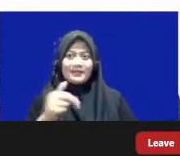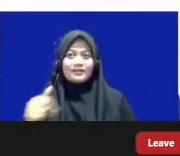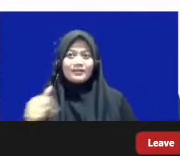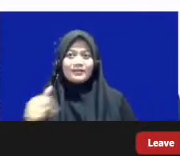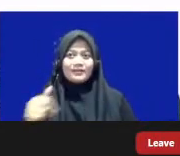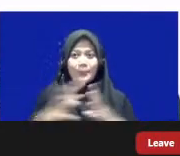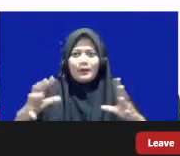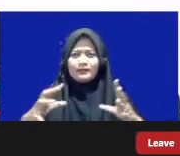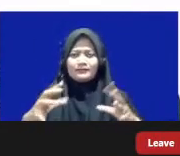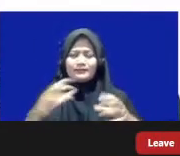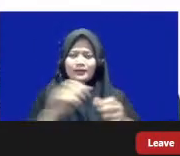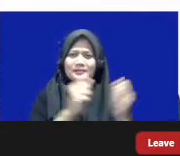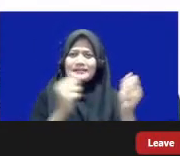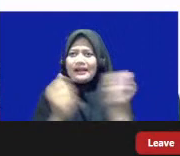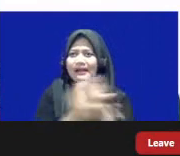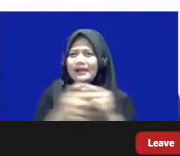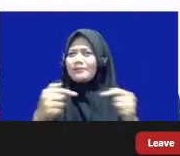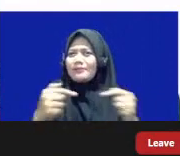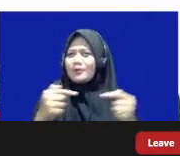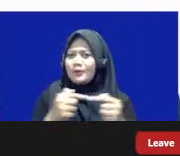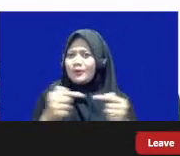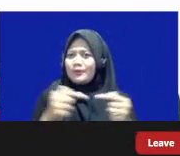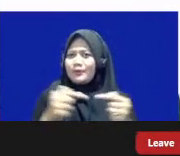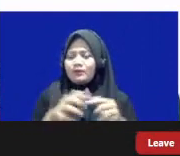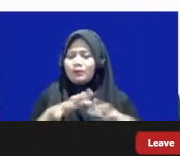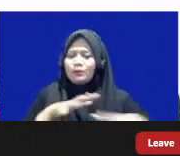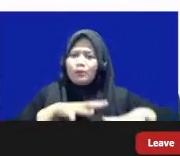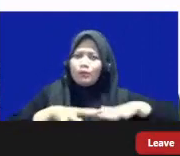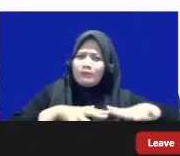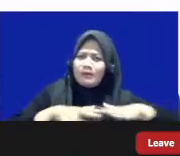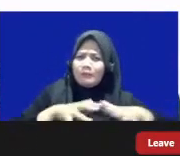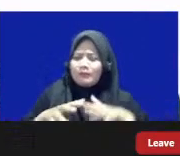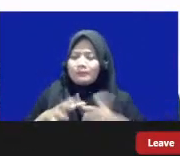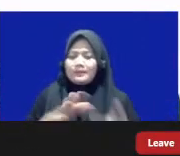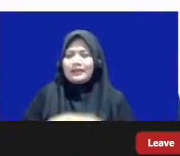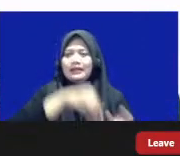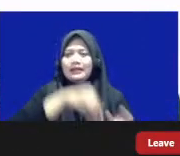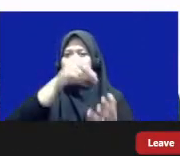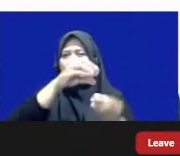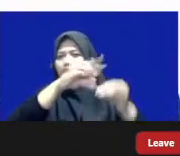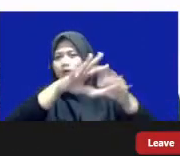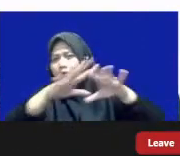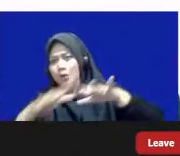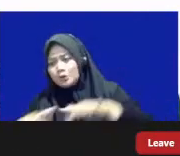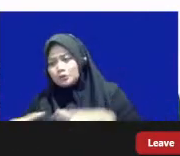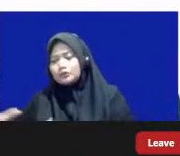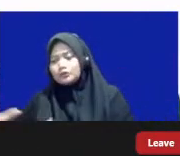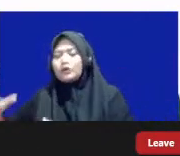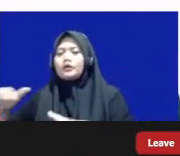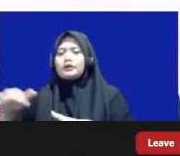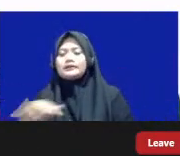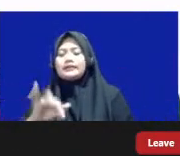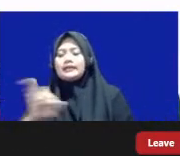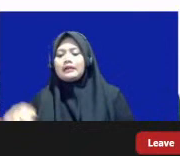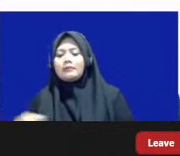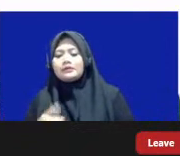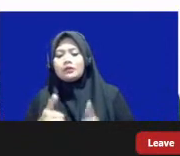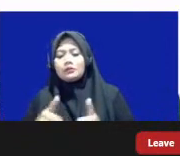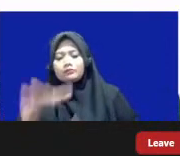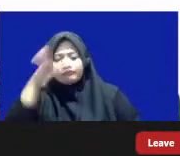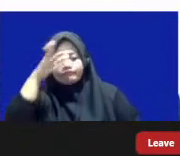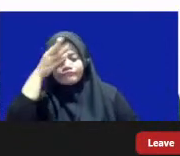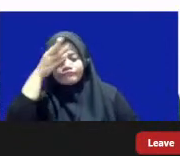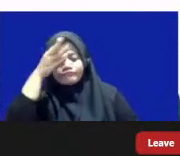concern. So we can get knowledge from practical knowledge from Indonesia, and I'm